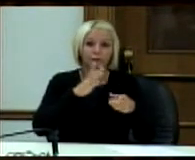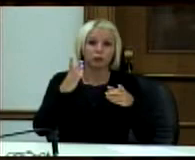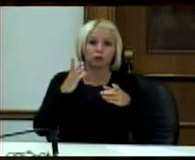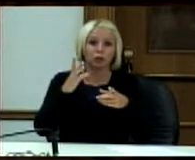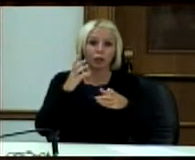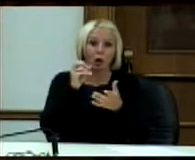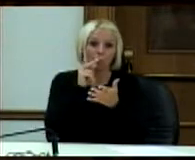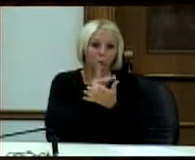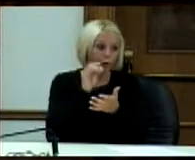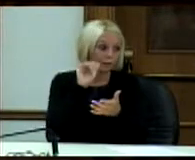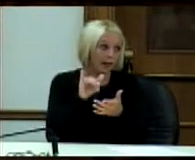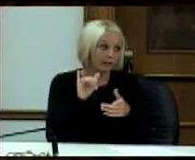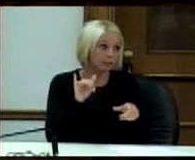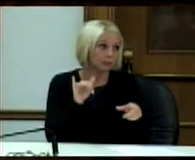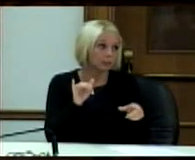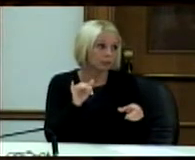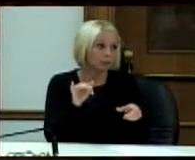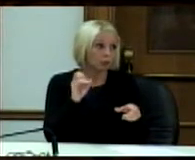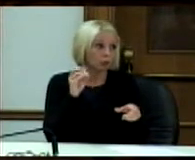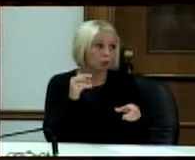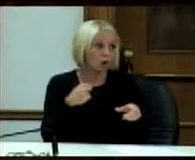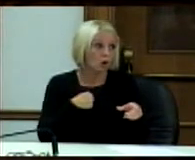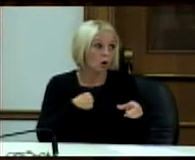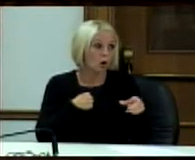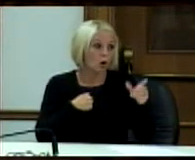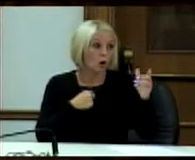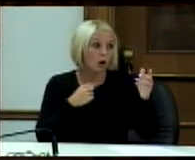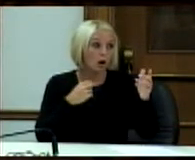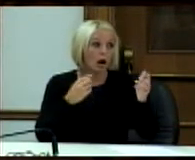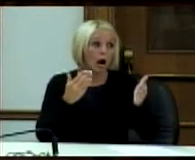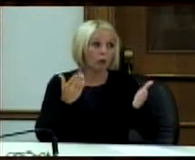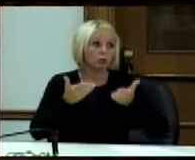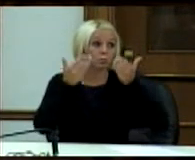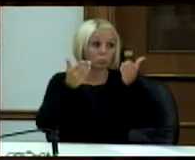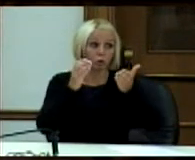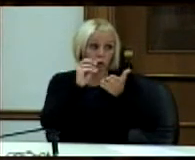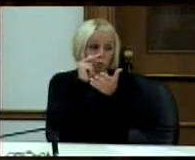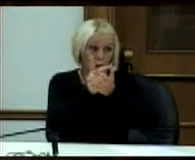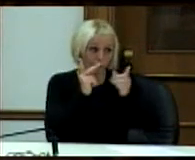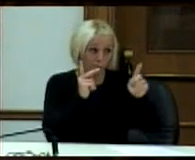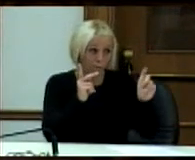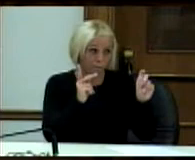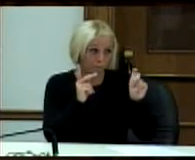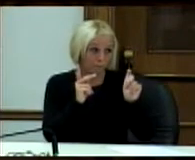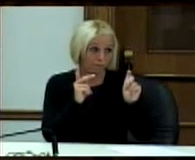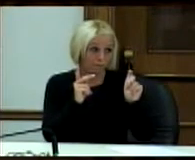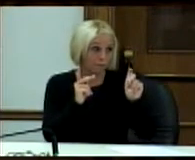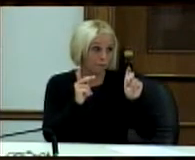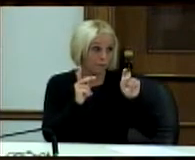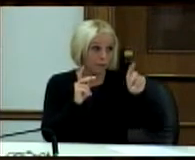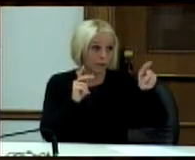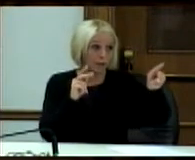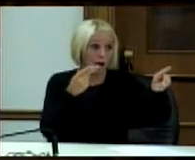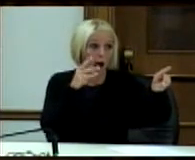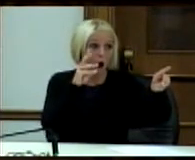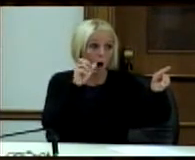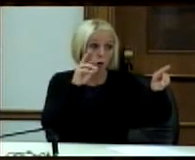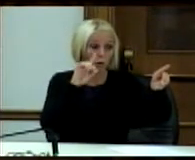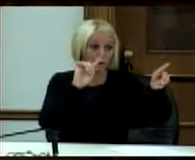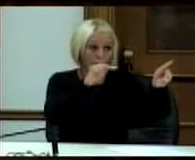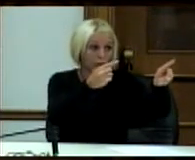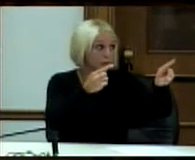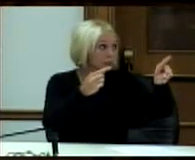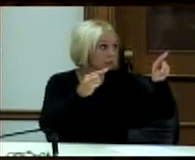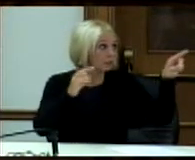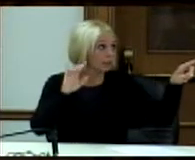this agenda item is. So I will entertain a motion to approve. So move. Is